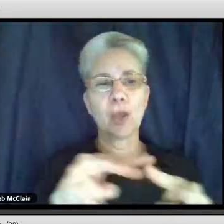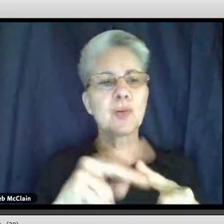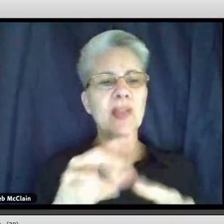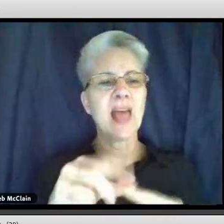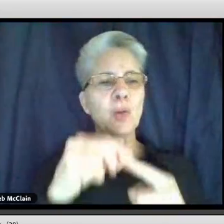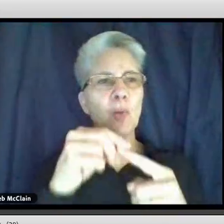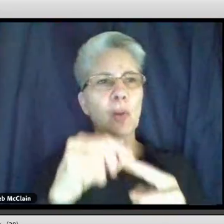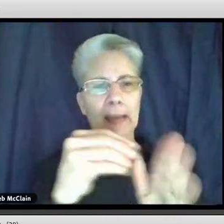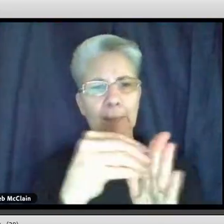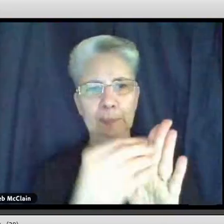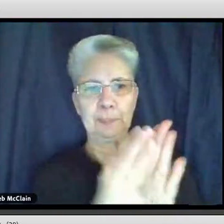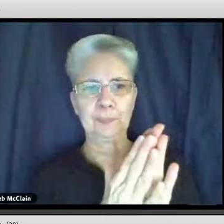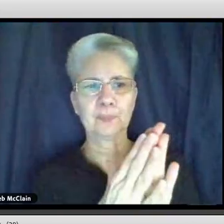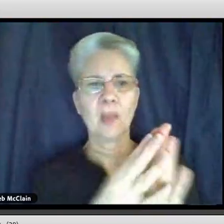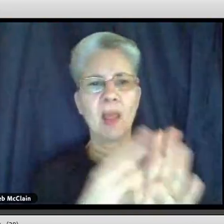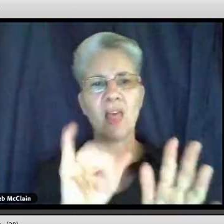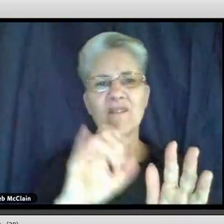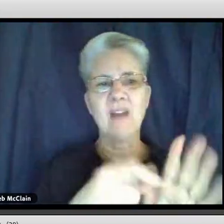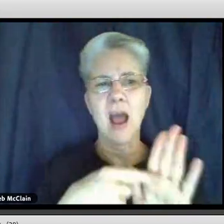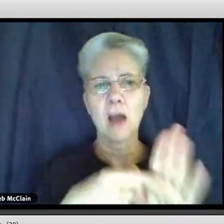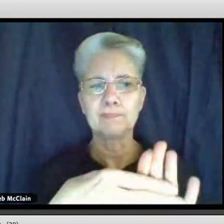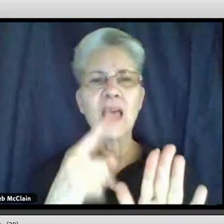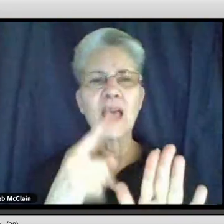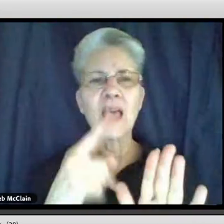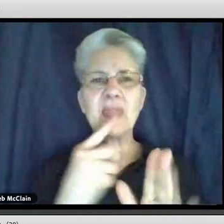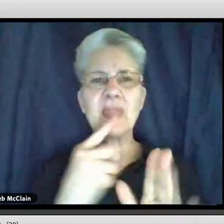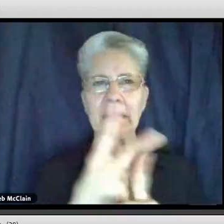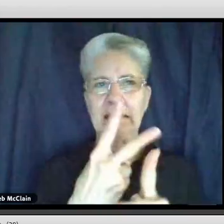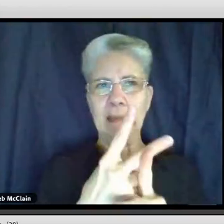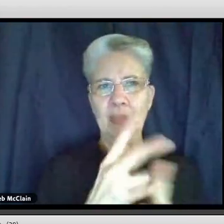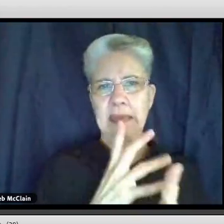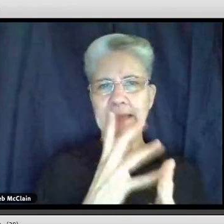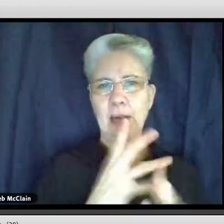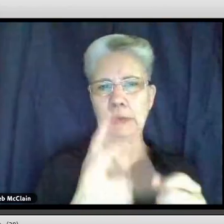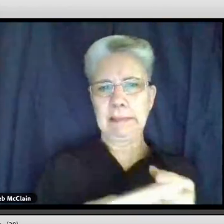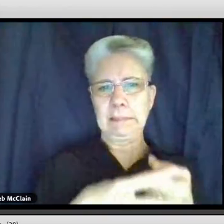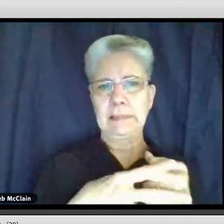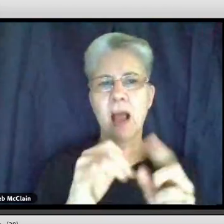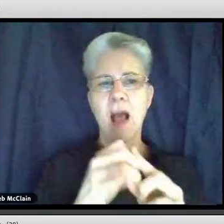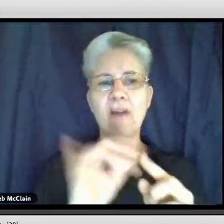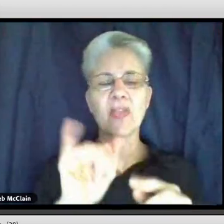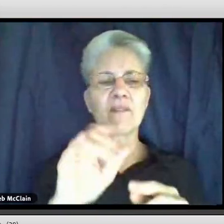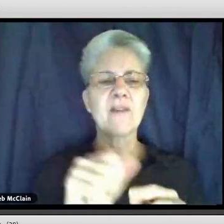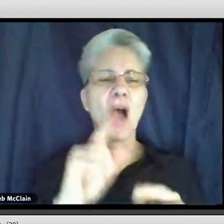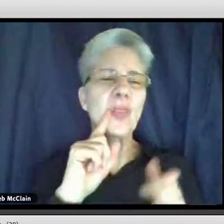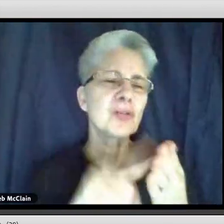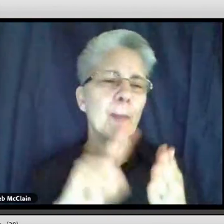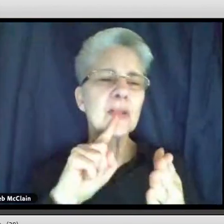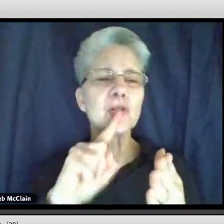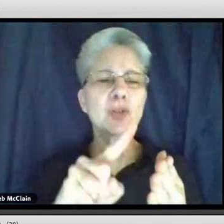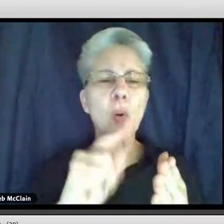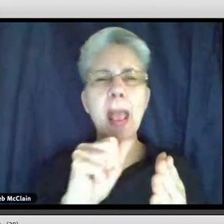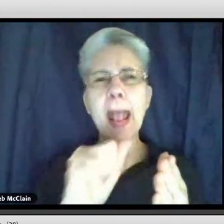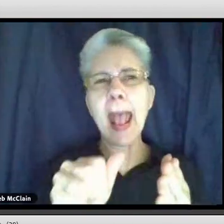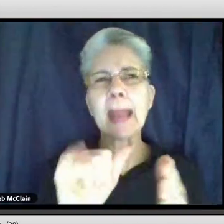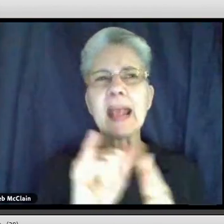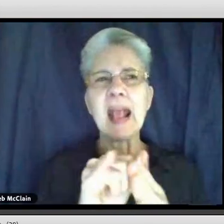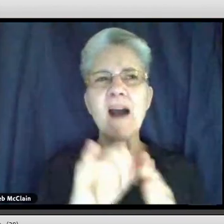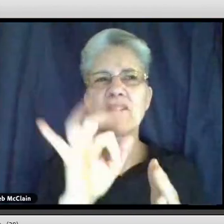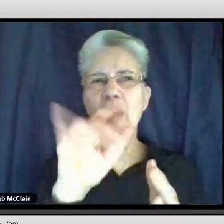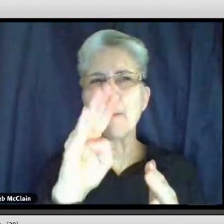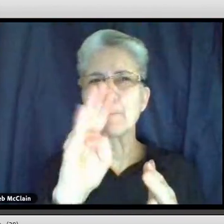the file. They are used to verify the integrity of the file. Essentially what they're doing is checking to see if any of the bits of the file